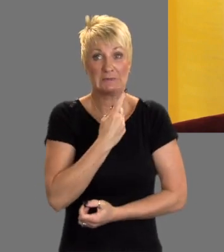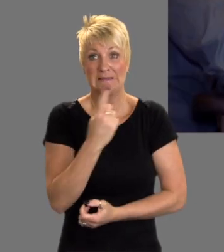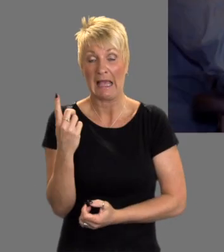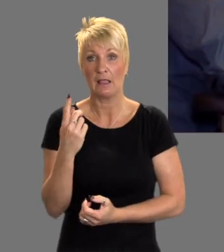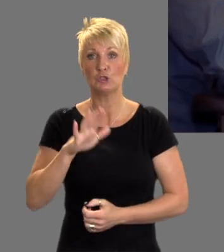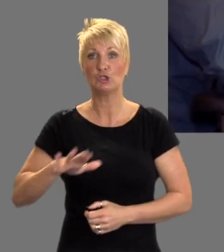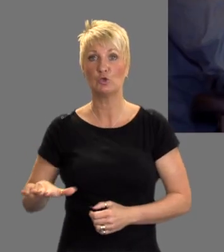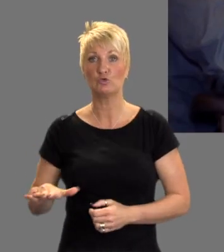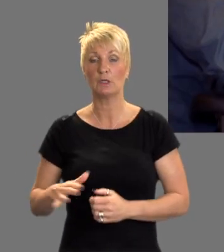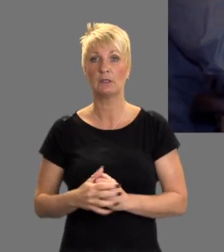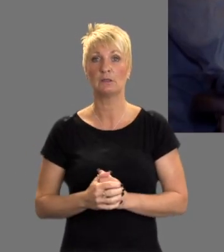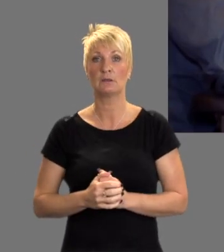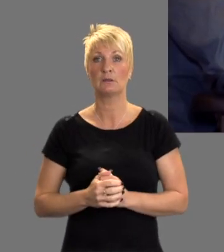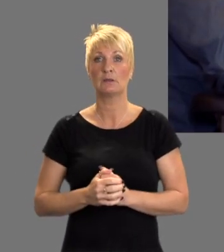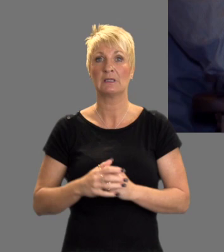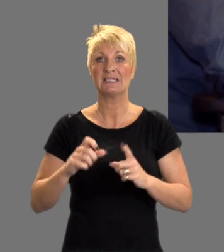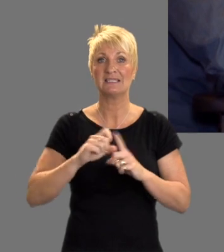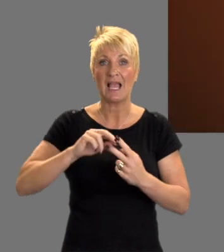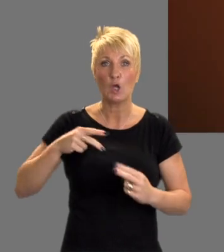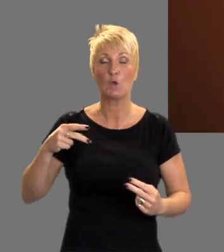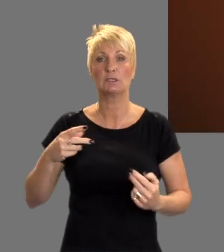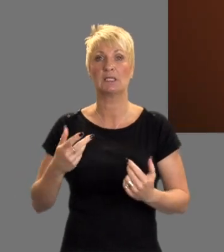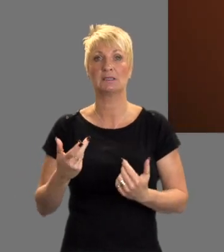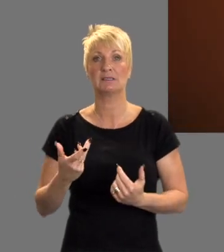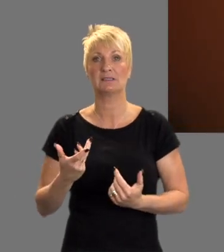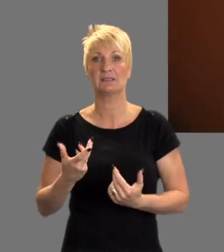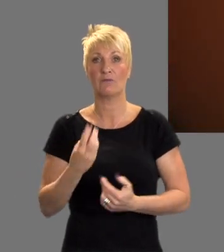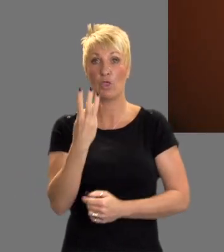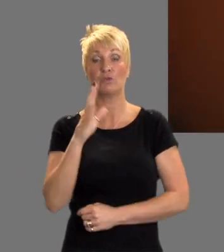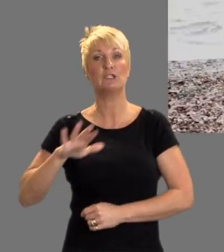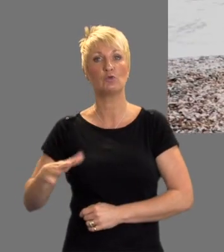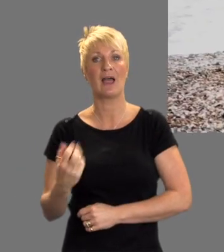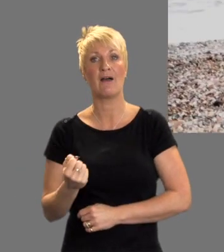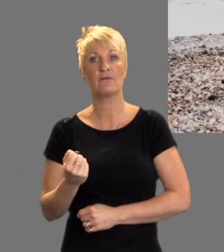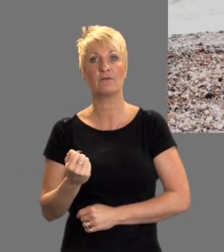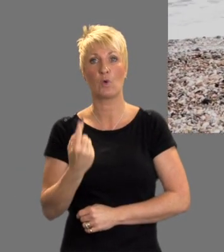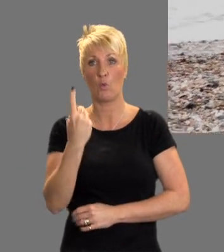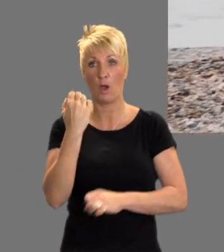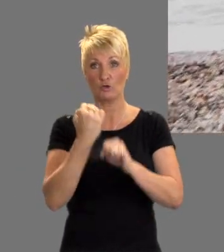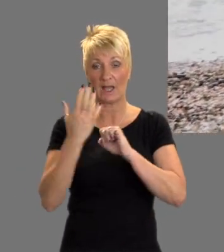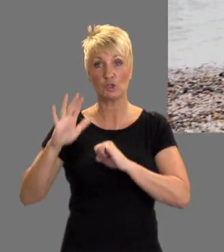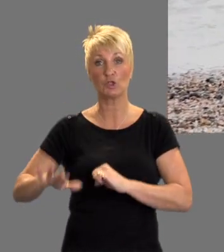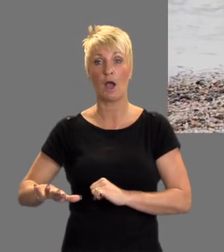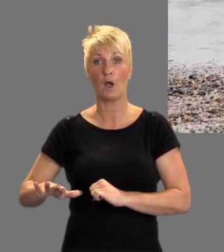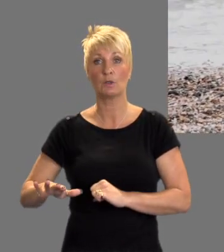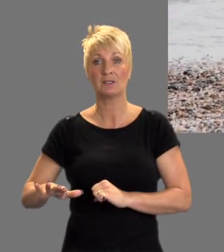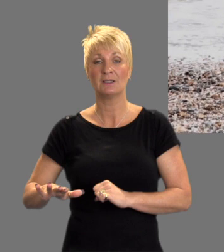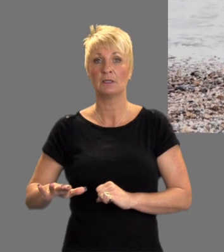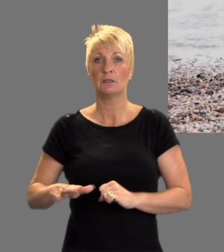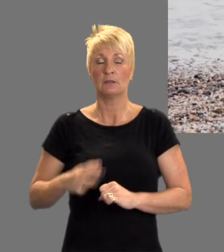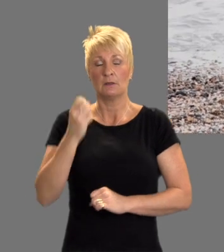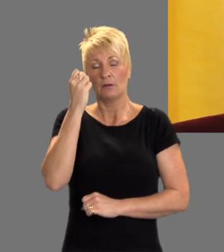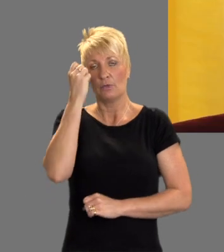our children about the diagnosis. I've got 3 children and 1 grandchild, and we were very conscious